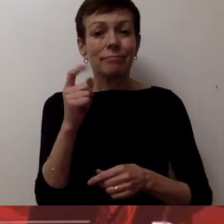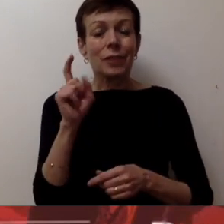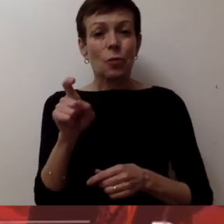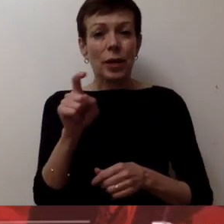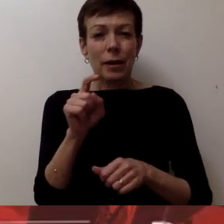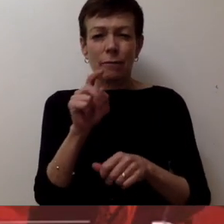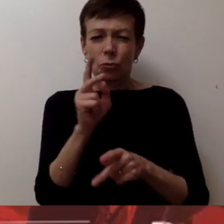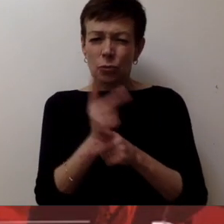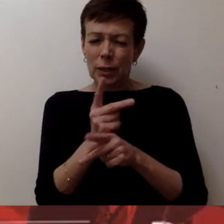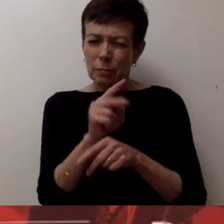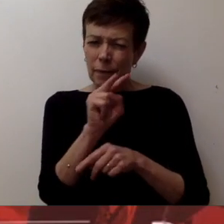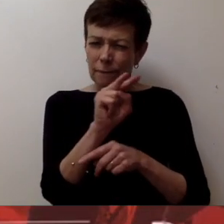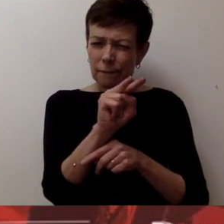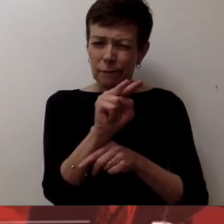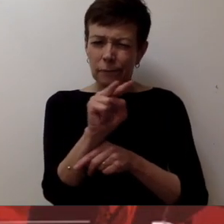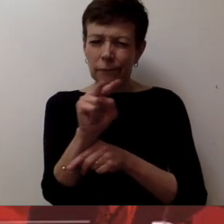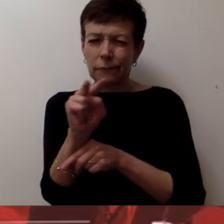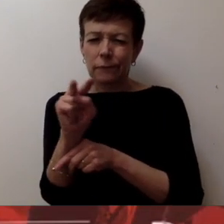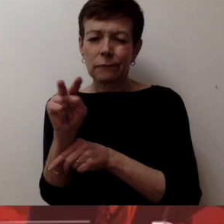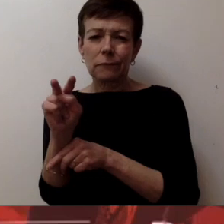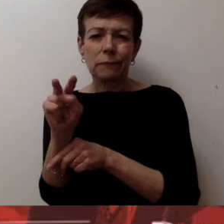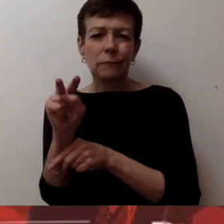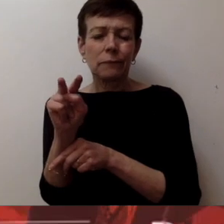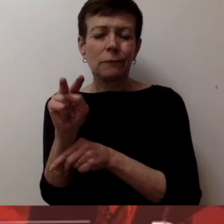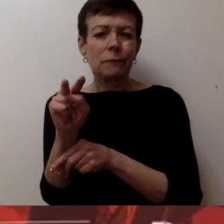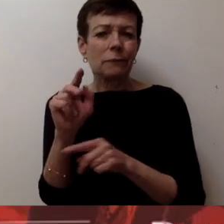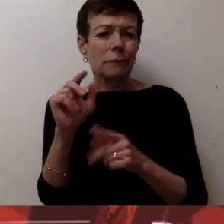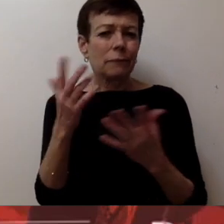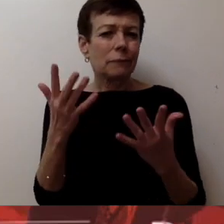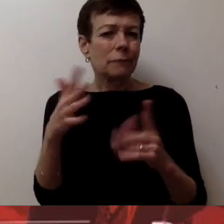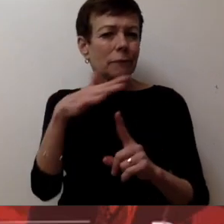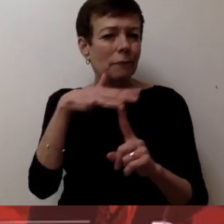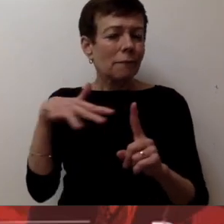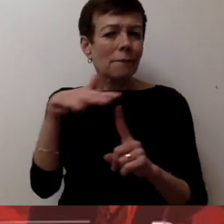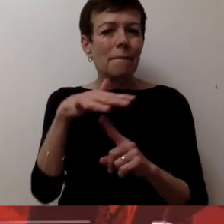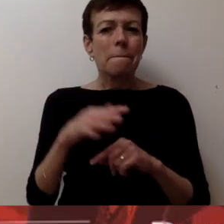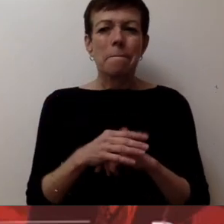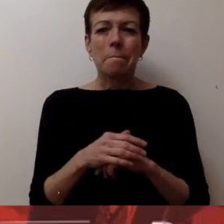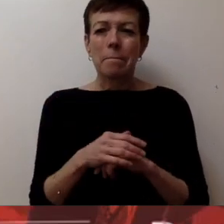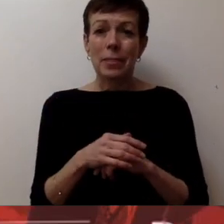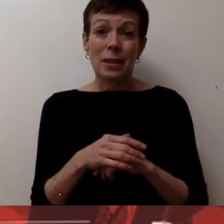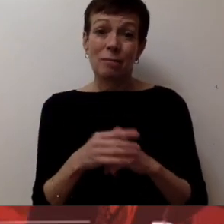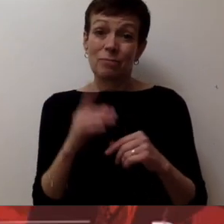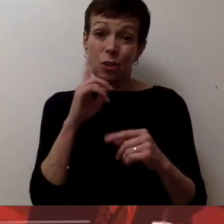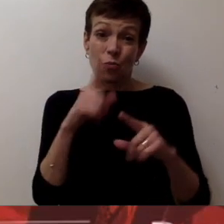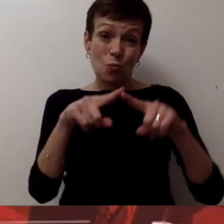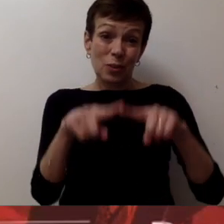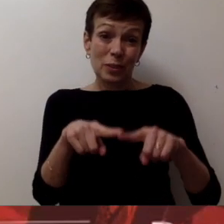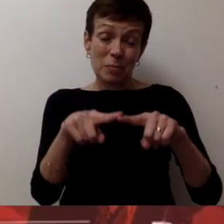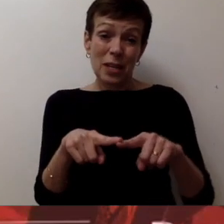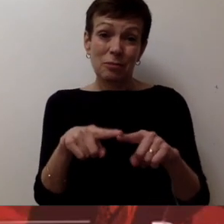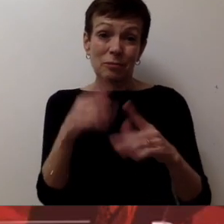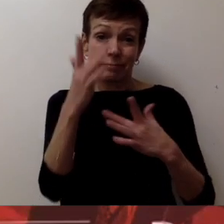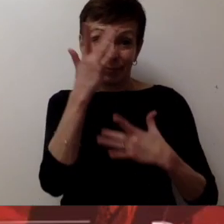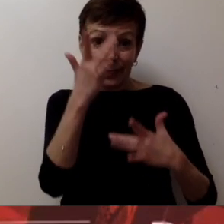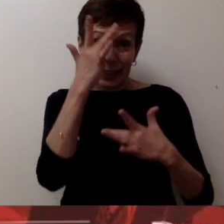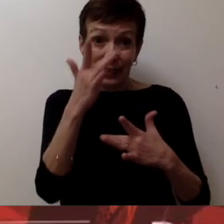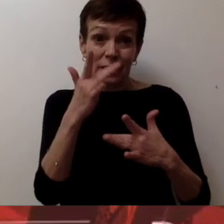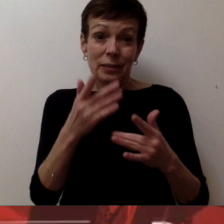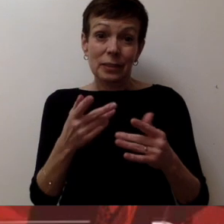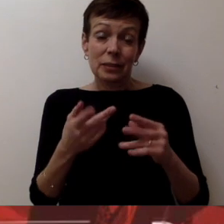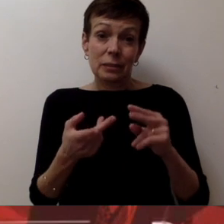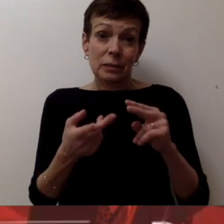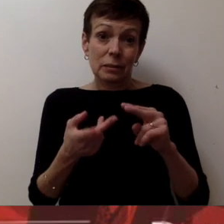to keep monitoring the situation, it will depend on how the virus proliferation in